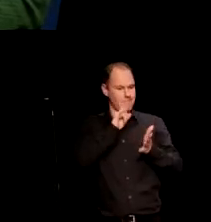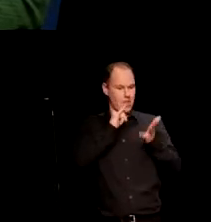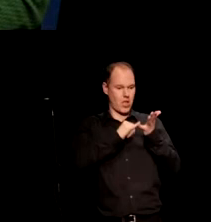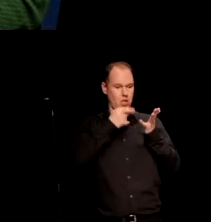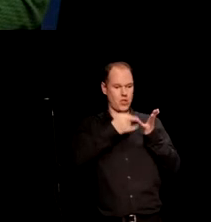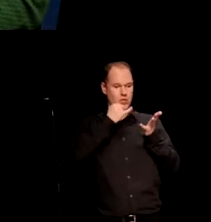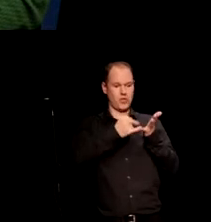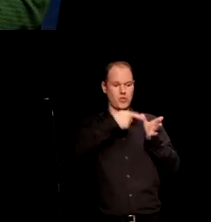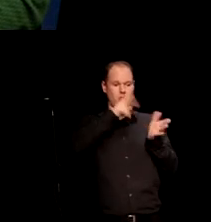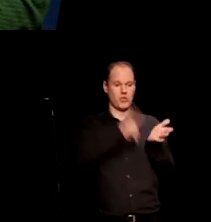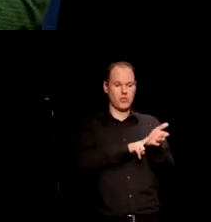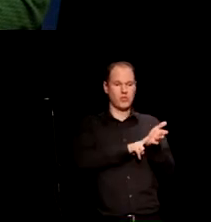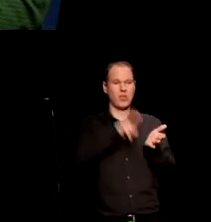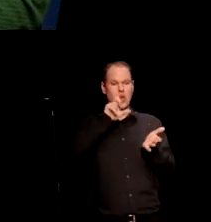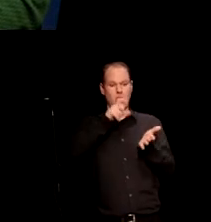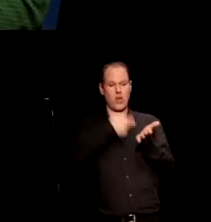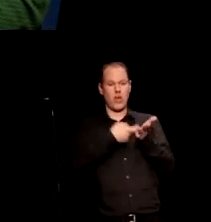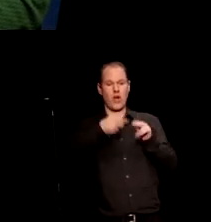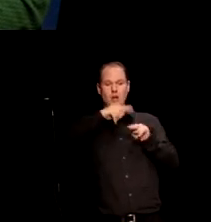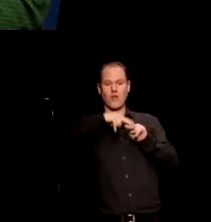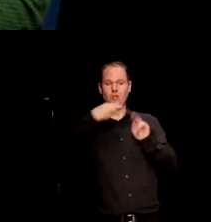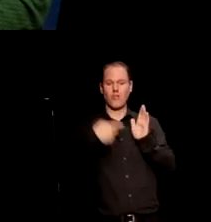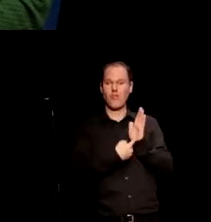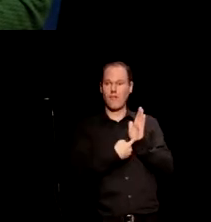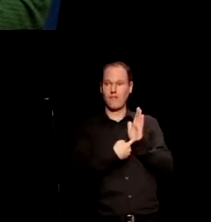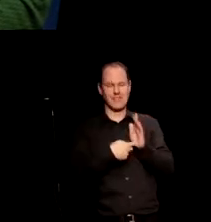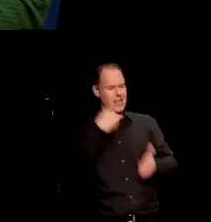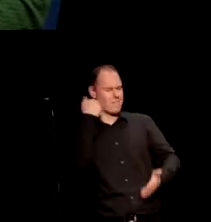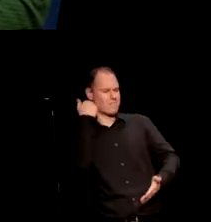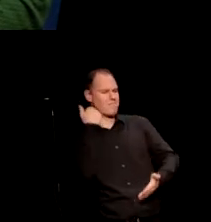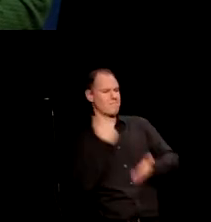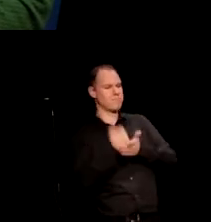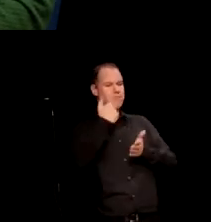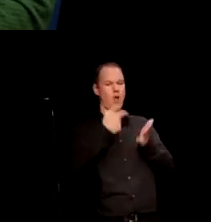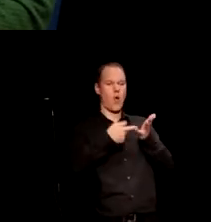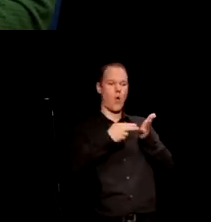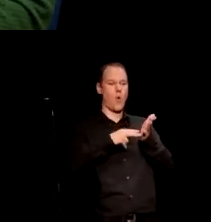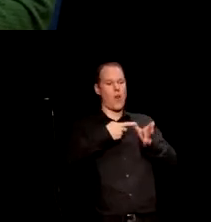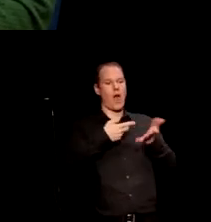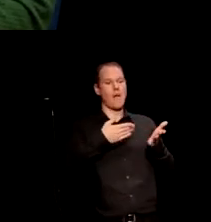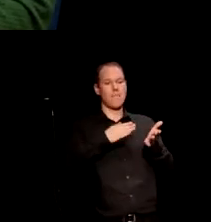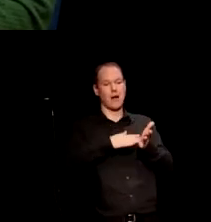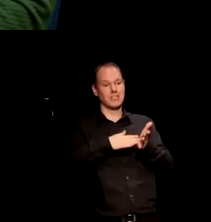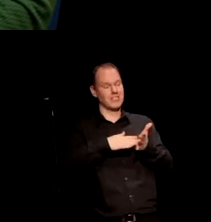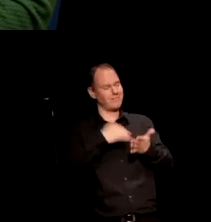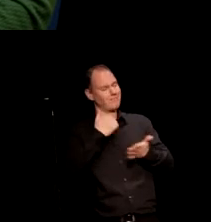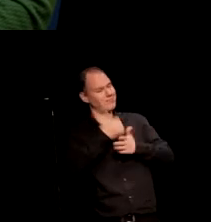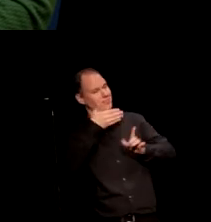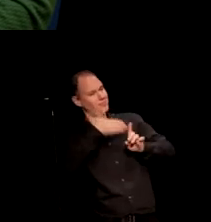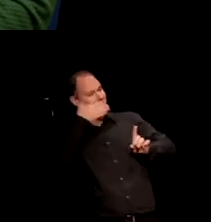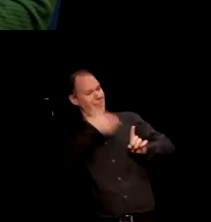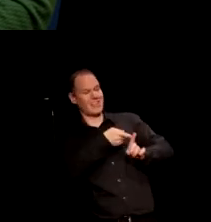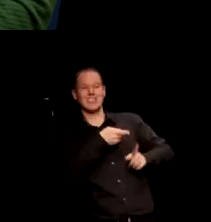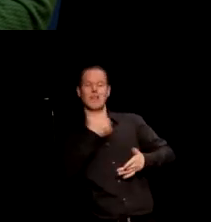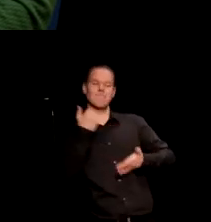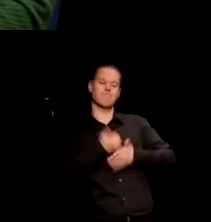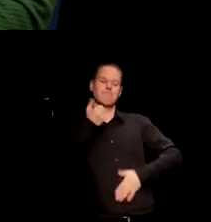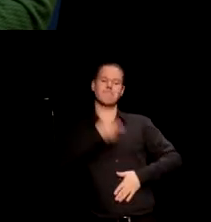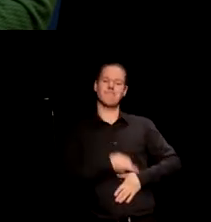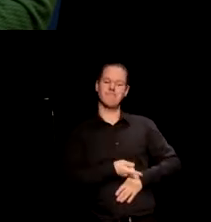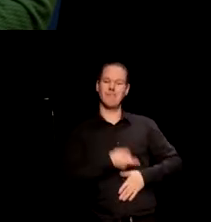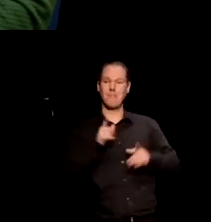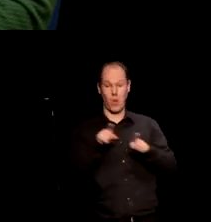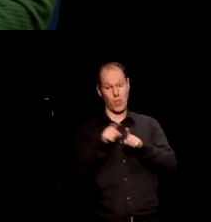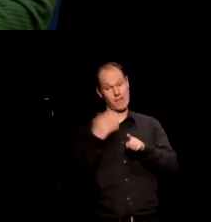Croft, who's online. She says, great to have you in Marson. It's a great repetition, reading the BBC documentary. I just wanted